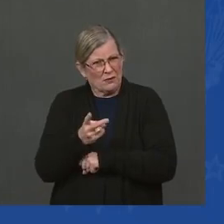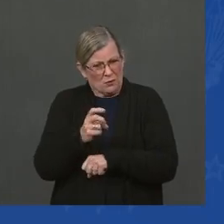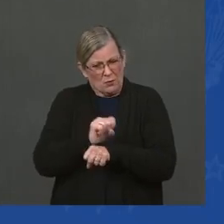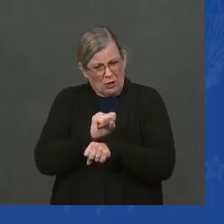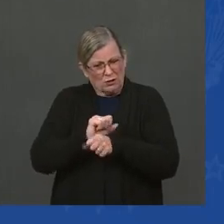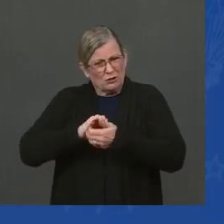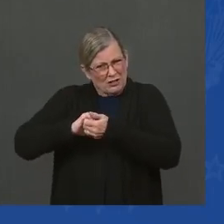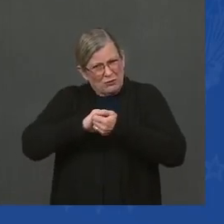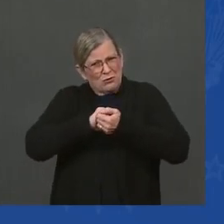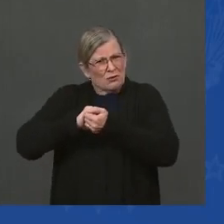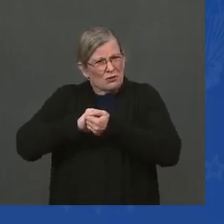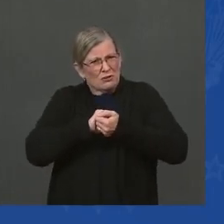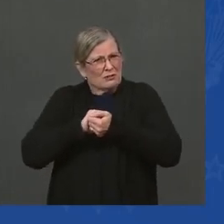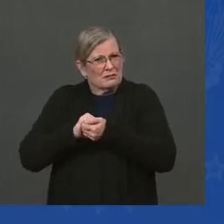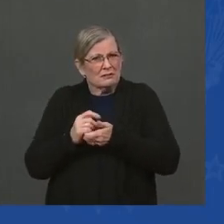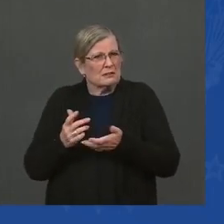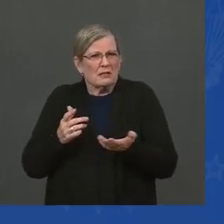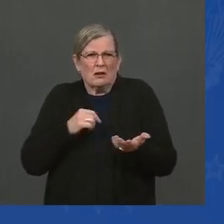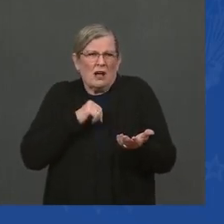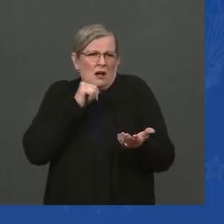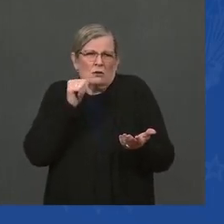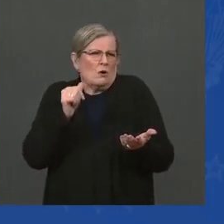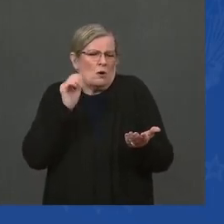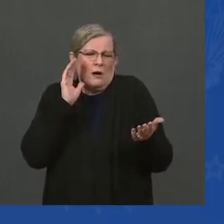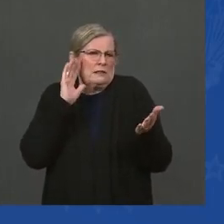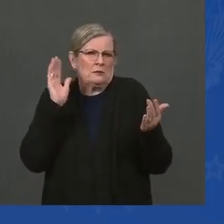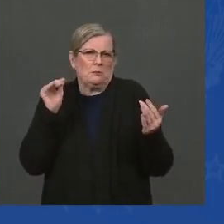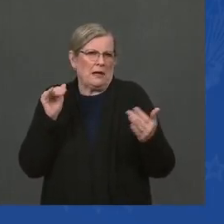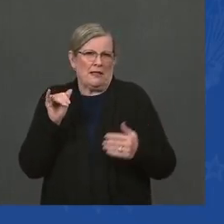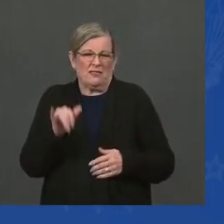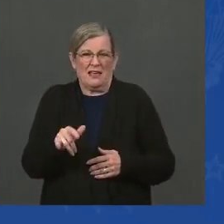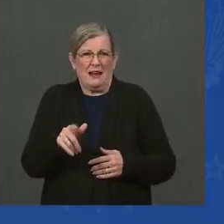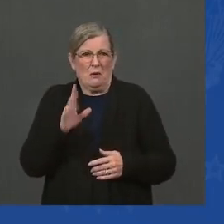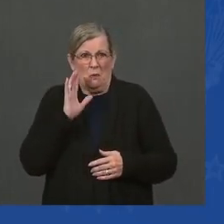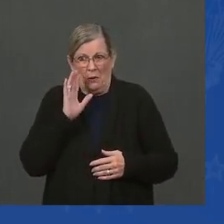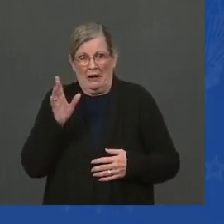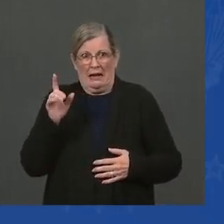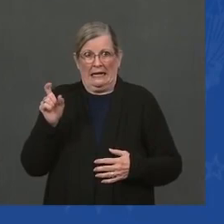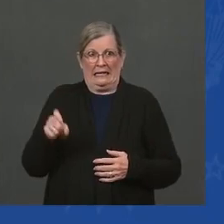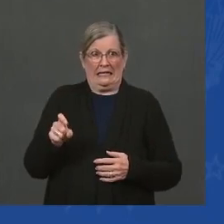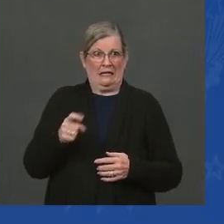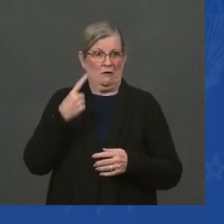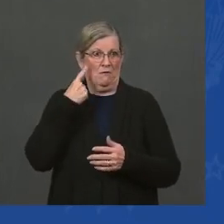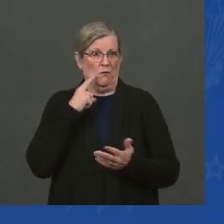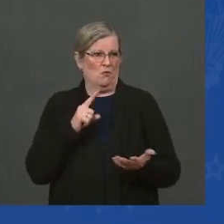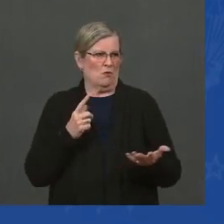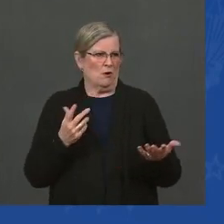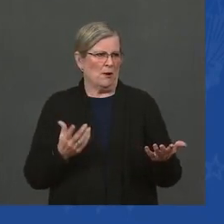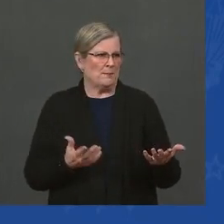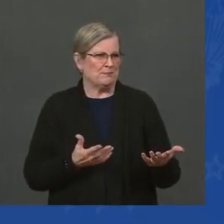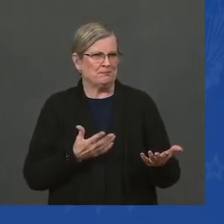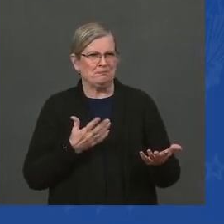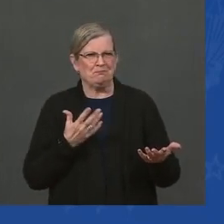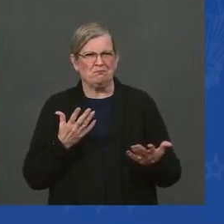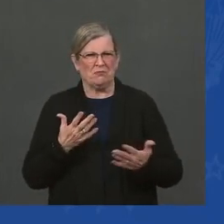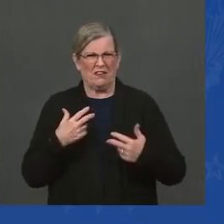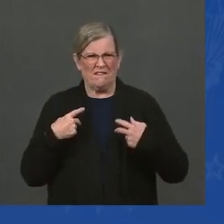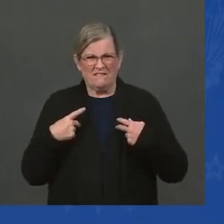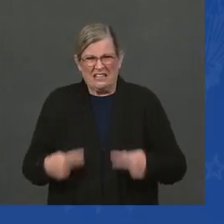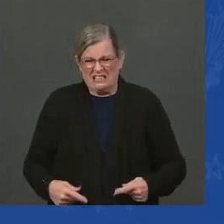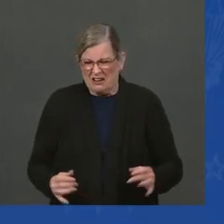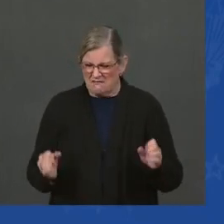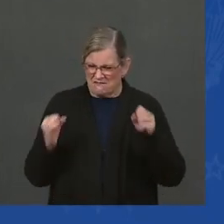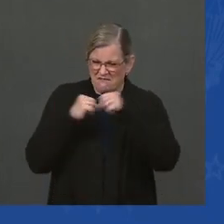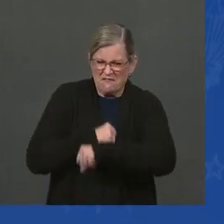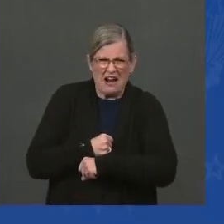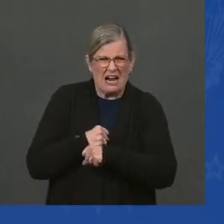don't anticipate there will be a need for there'll be physical conflict. But you know, as you've heard me say this